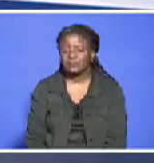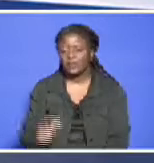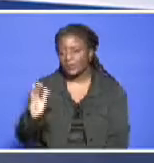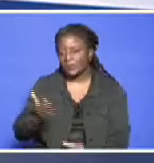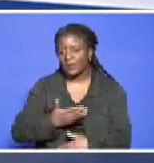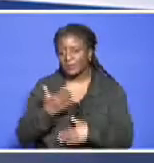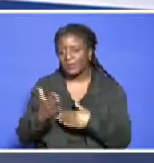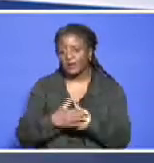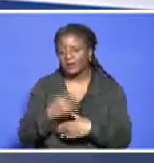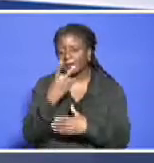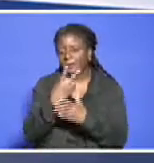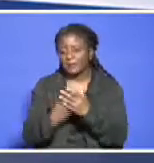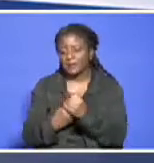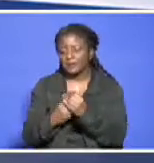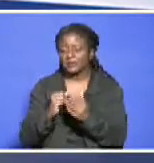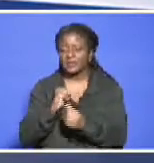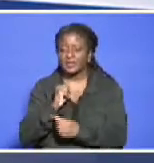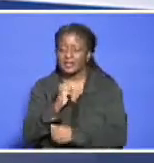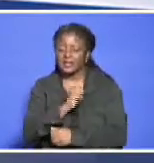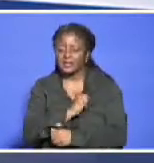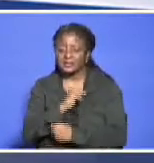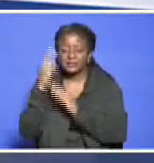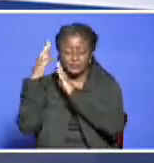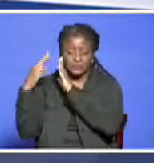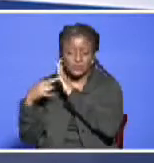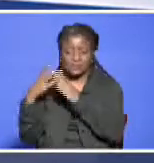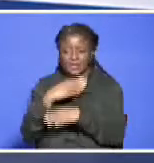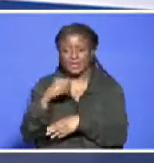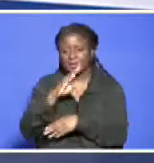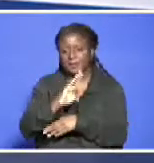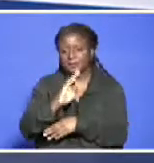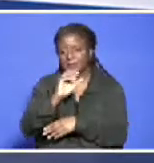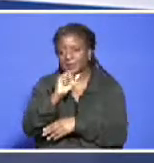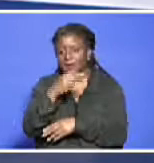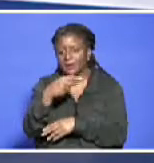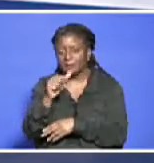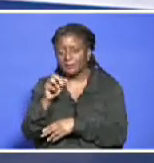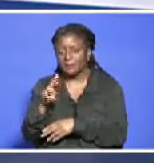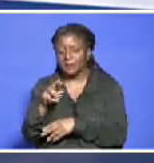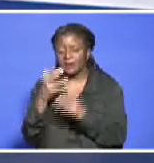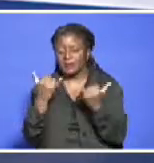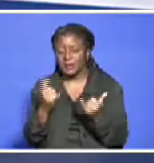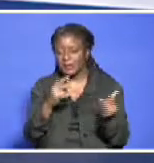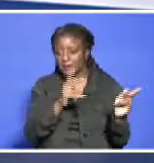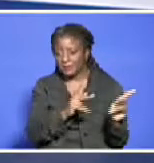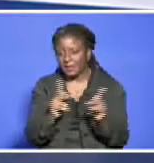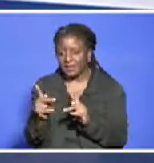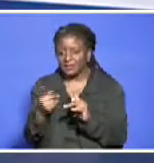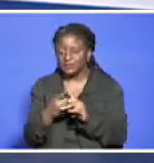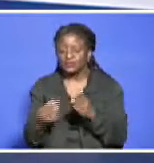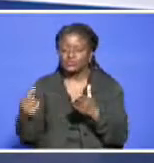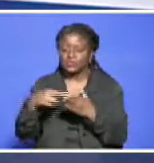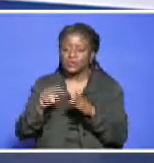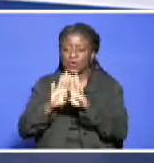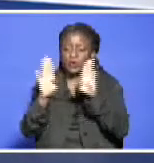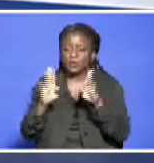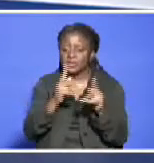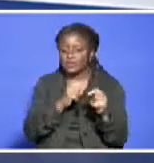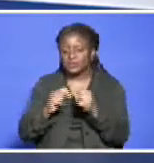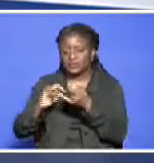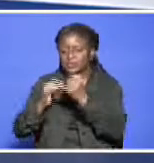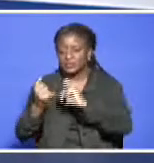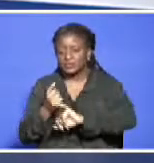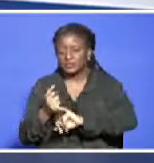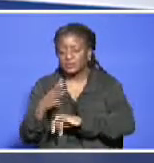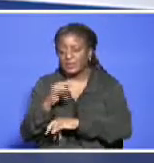Welcome back. With both the Atlantis Resort and Balmar now putting plans in place to reopen, Minister of Tourism and Aviation, the Honorable Dionisio